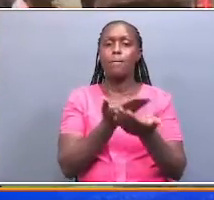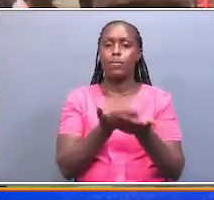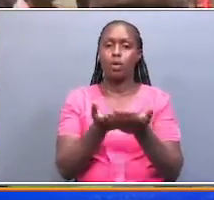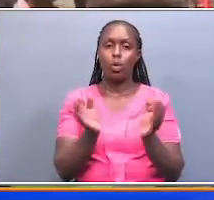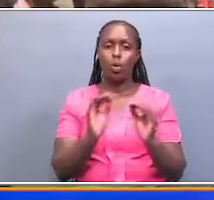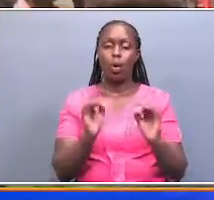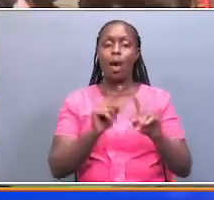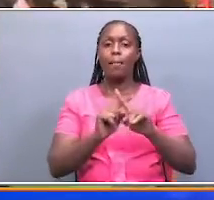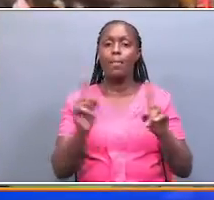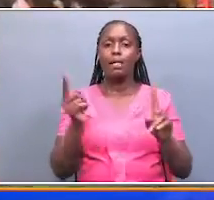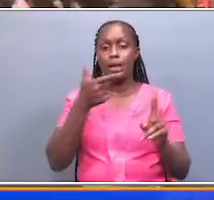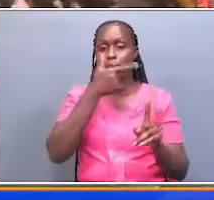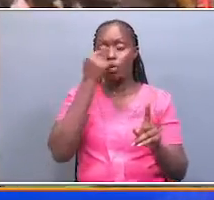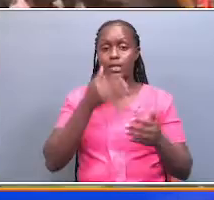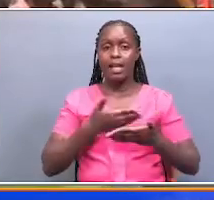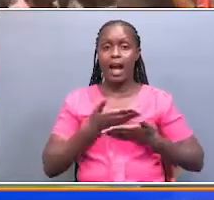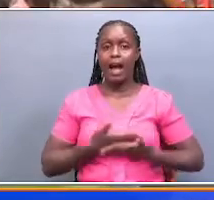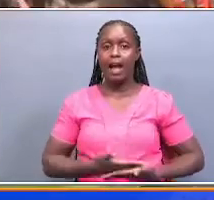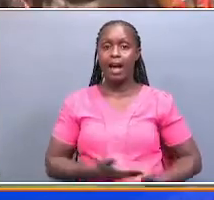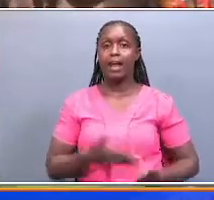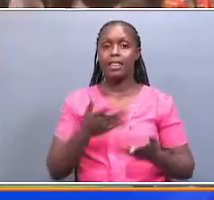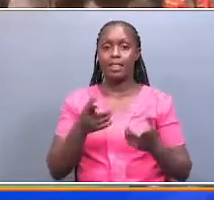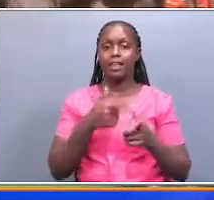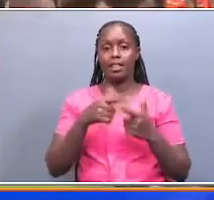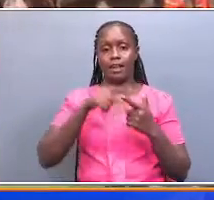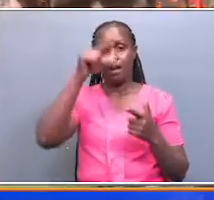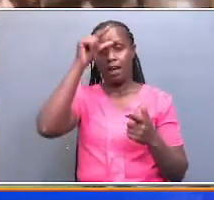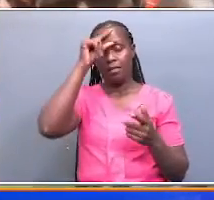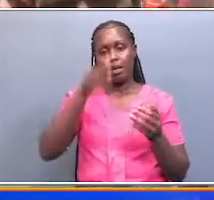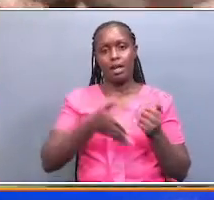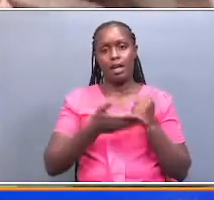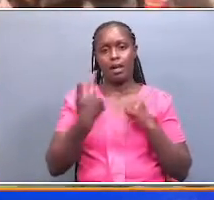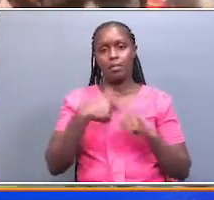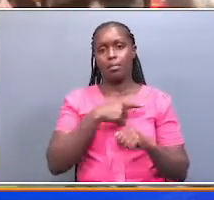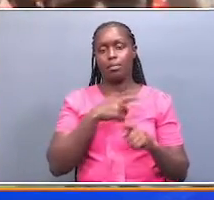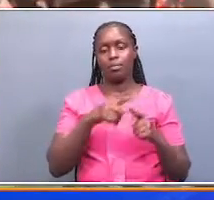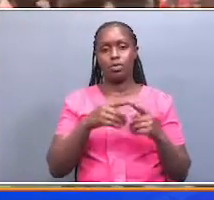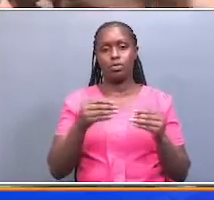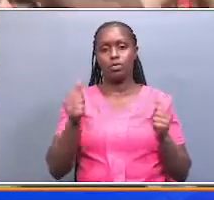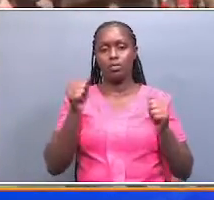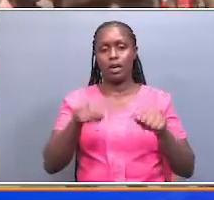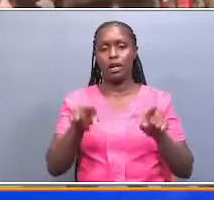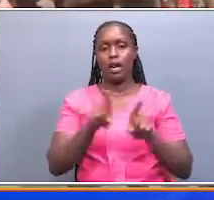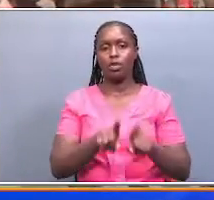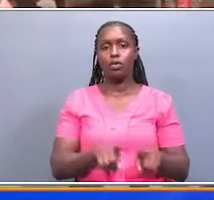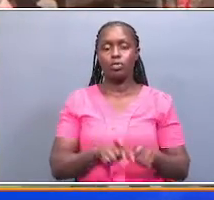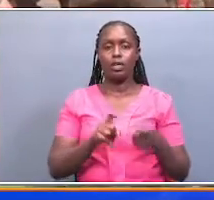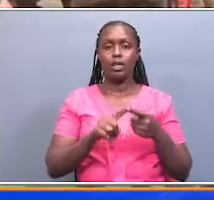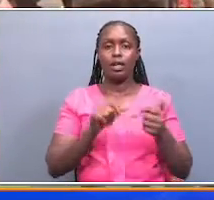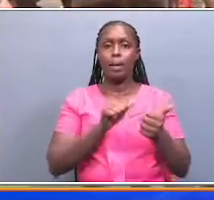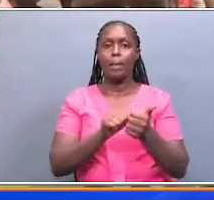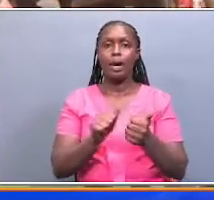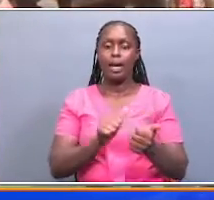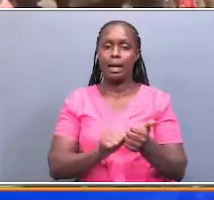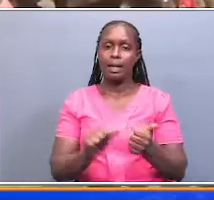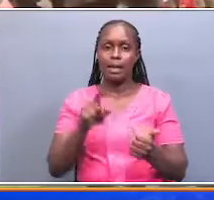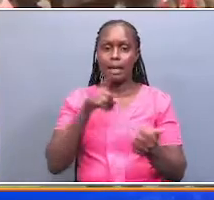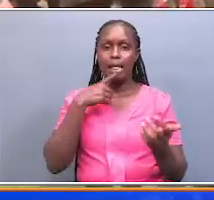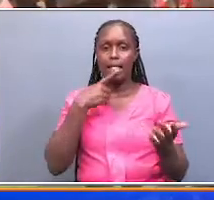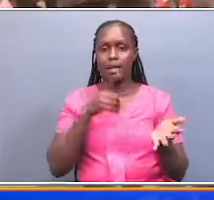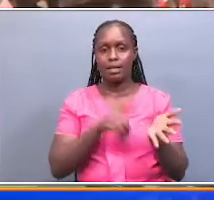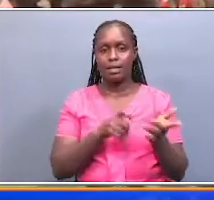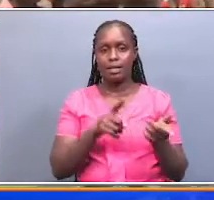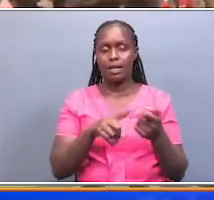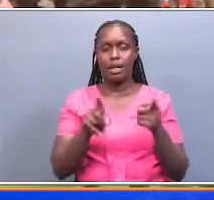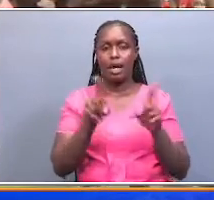njaa imekuja, serikali isimame na sisi. So tuweze kusaidika saa hii, tunataka mahindi, mchele, marakwe, na mkiwa